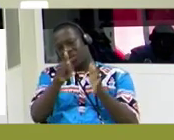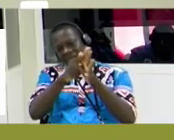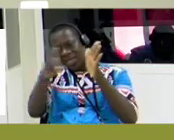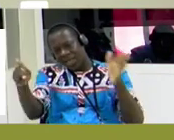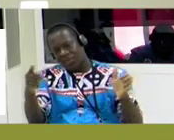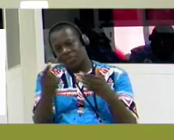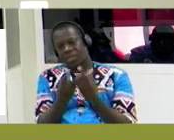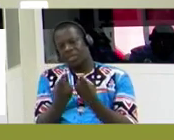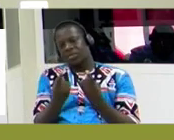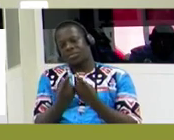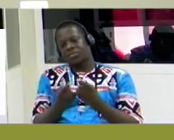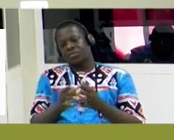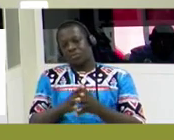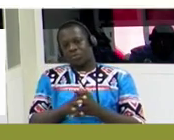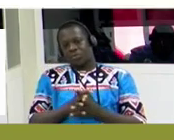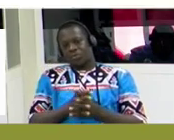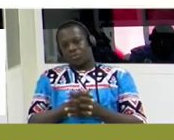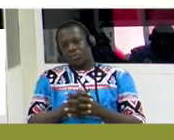So.